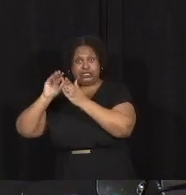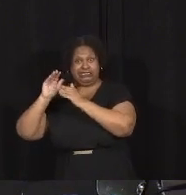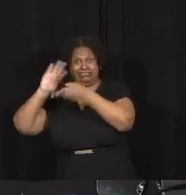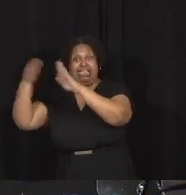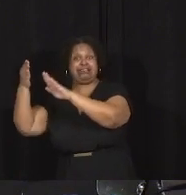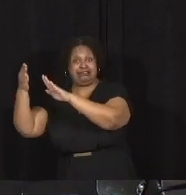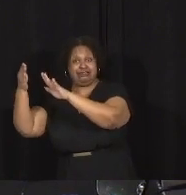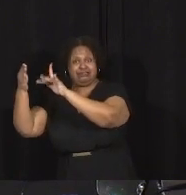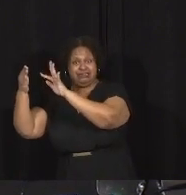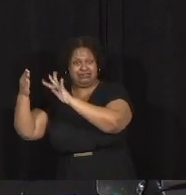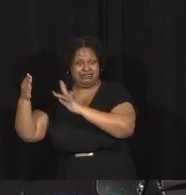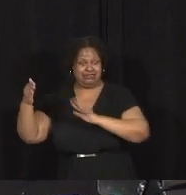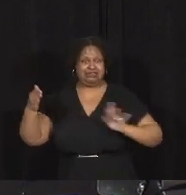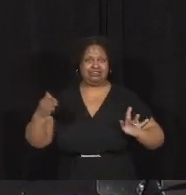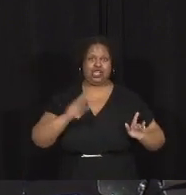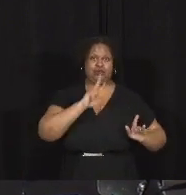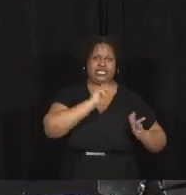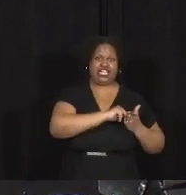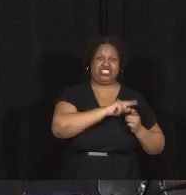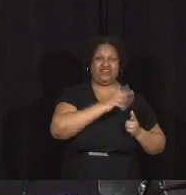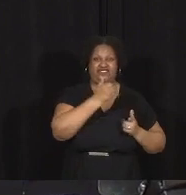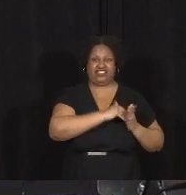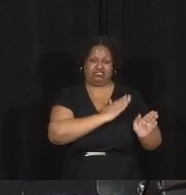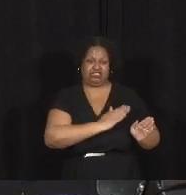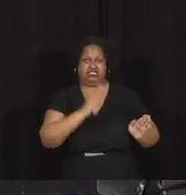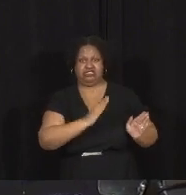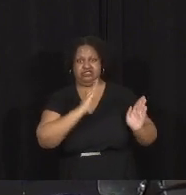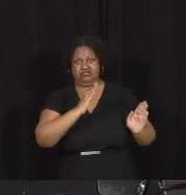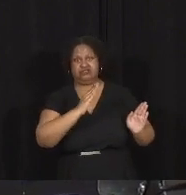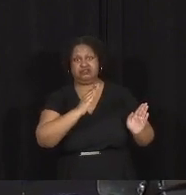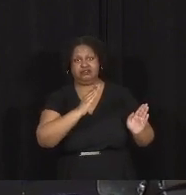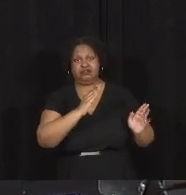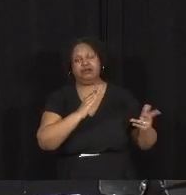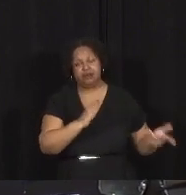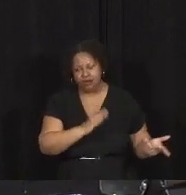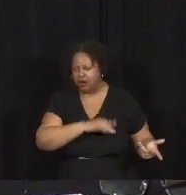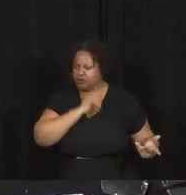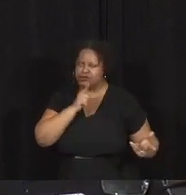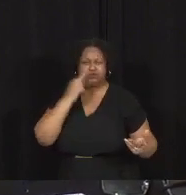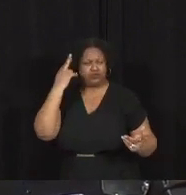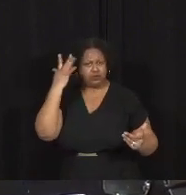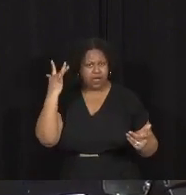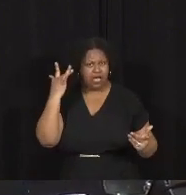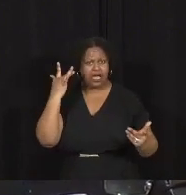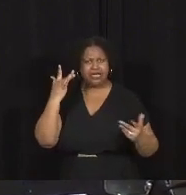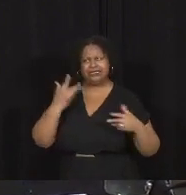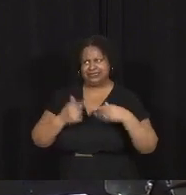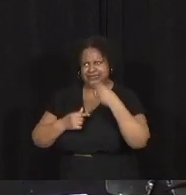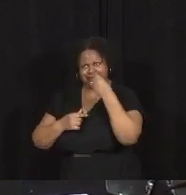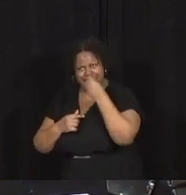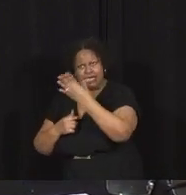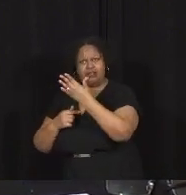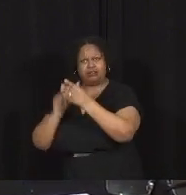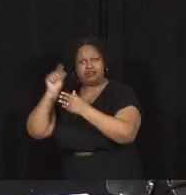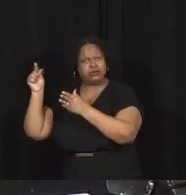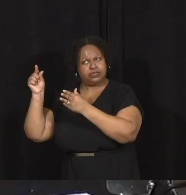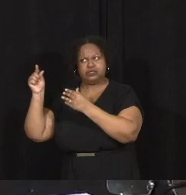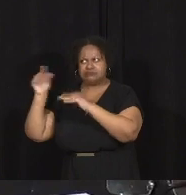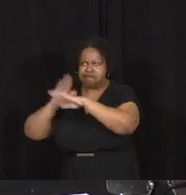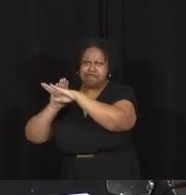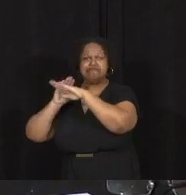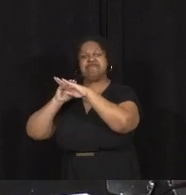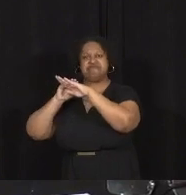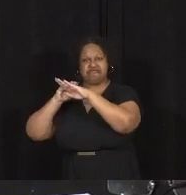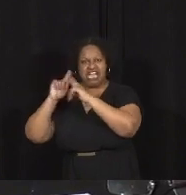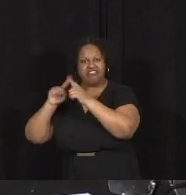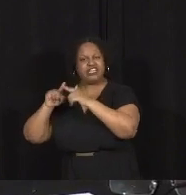purpose of that is to drive high-level public health measures. The purpose of the sort of model